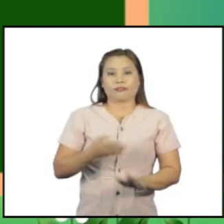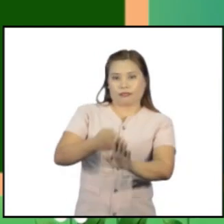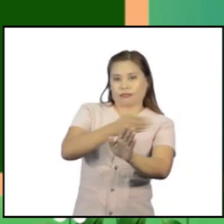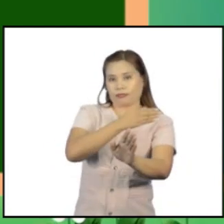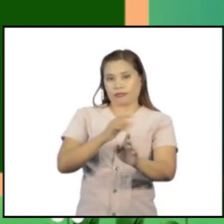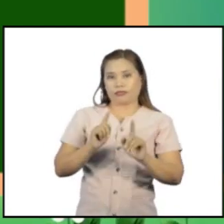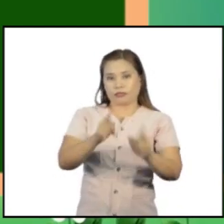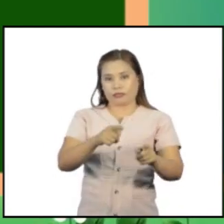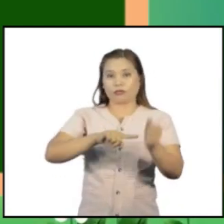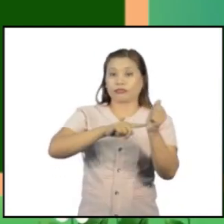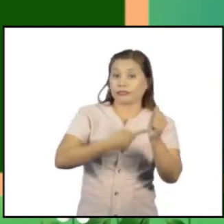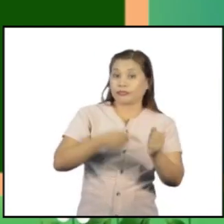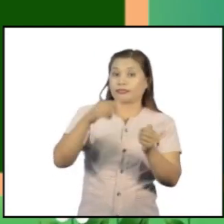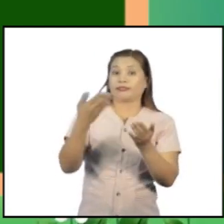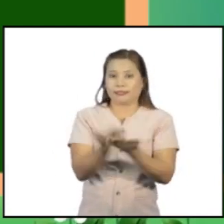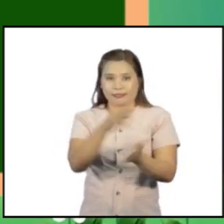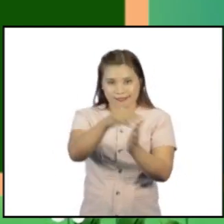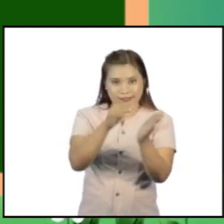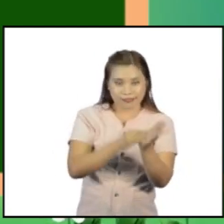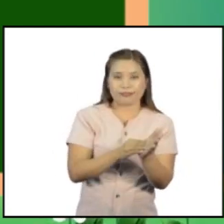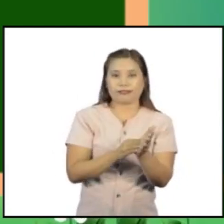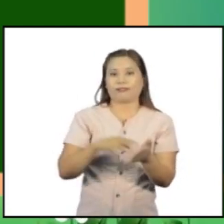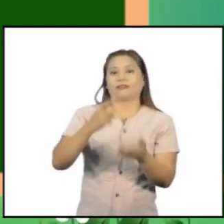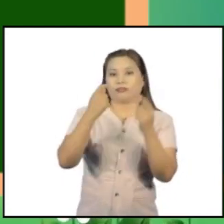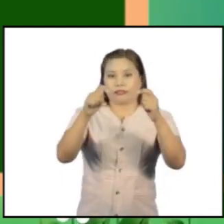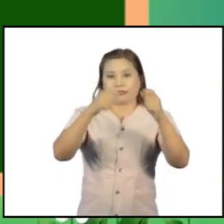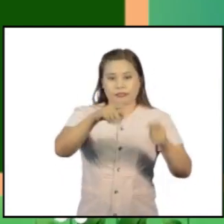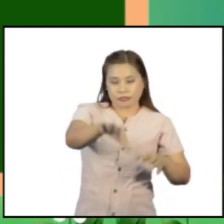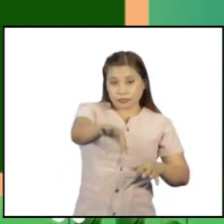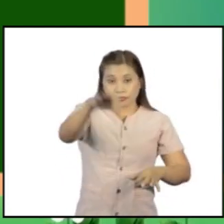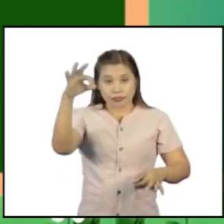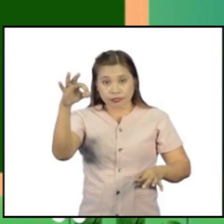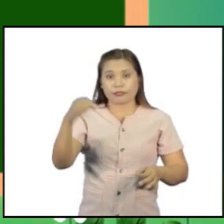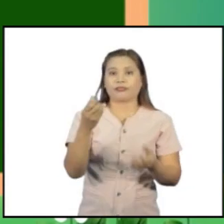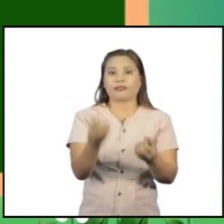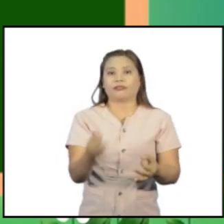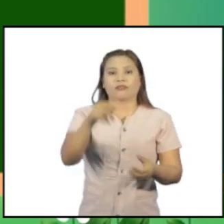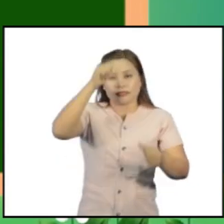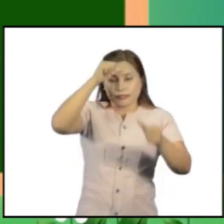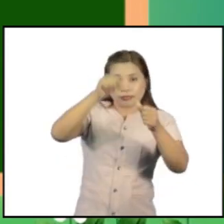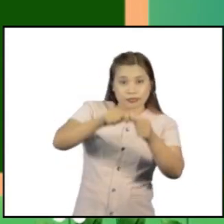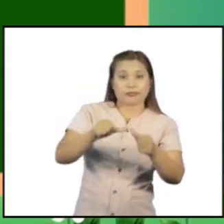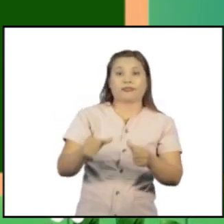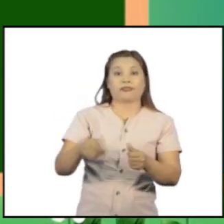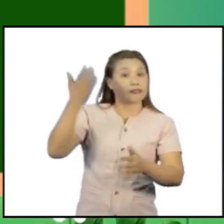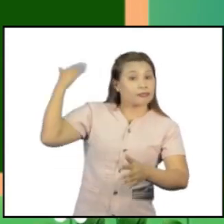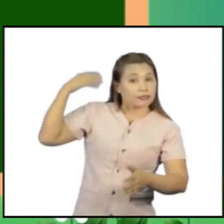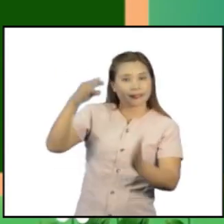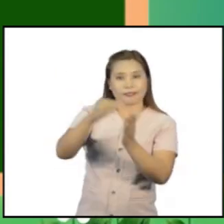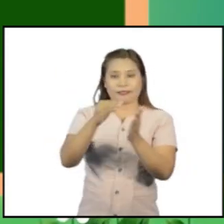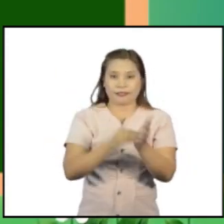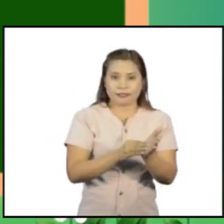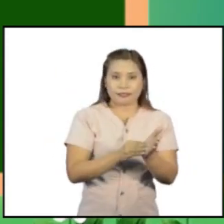Before we're going to start our new lesson, let us try to find out if you still remember your past